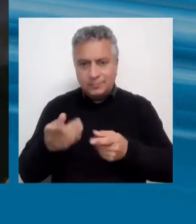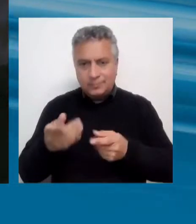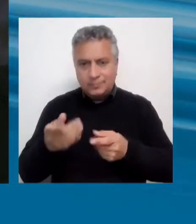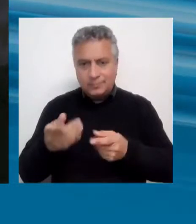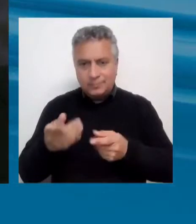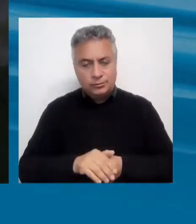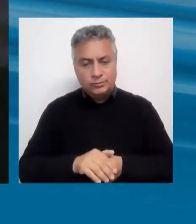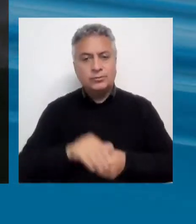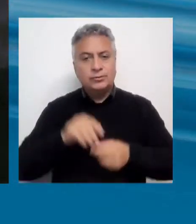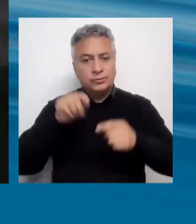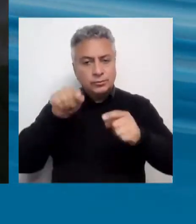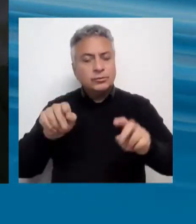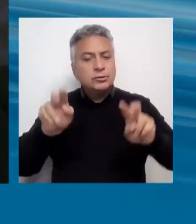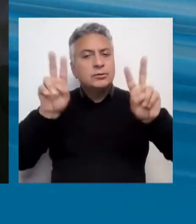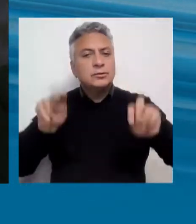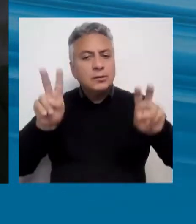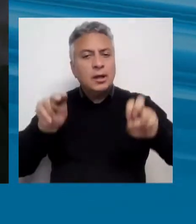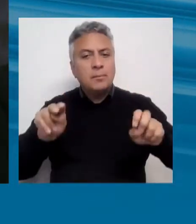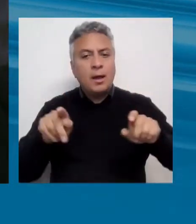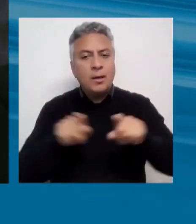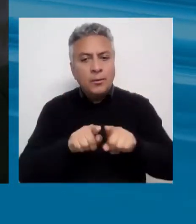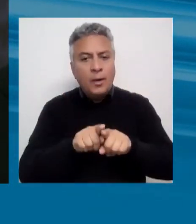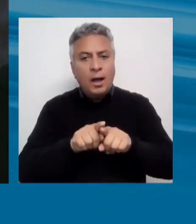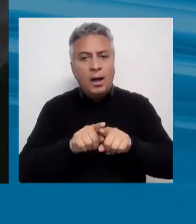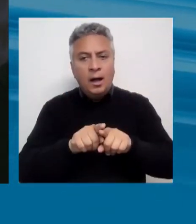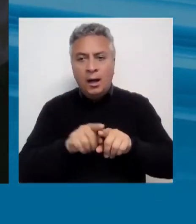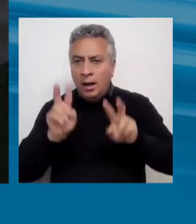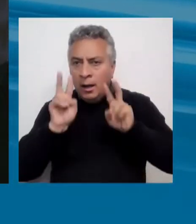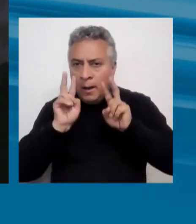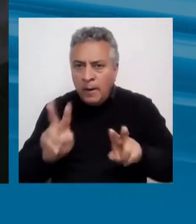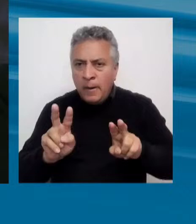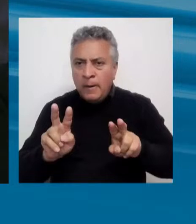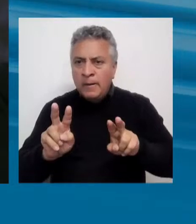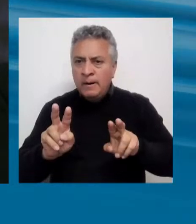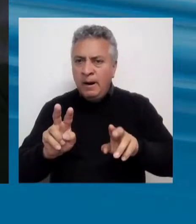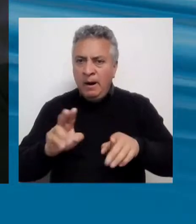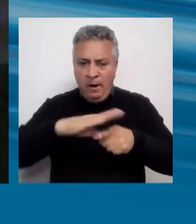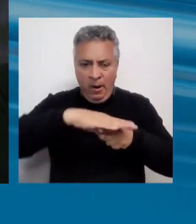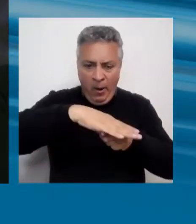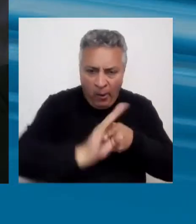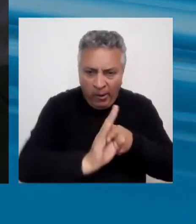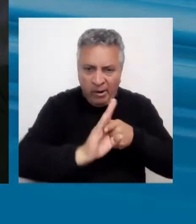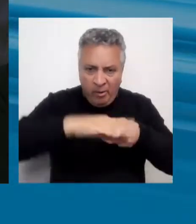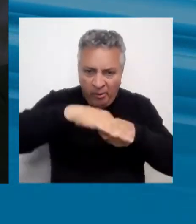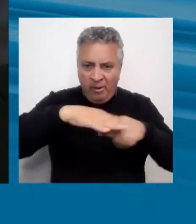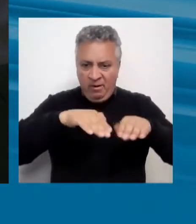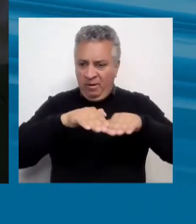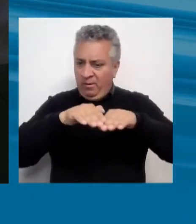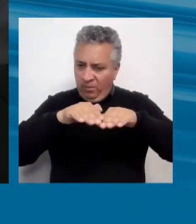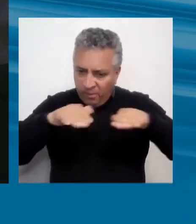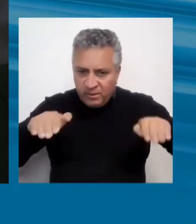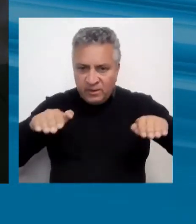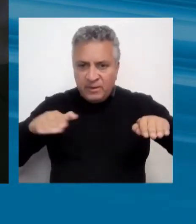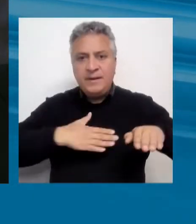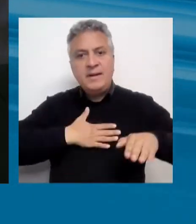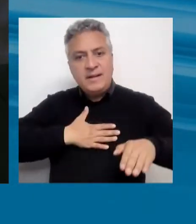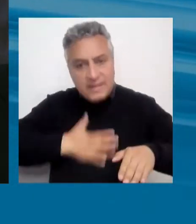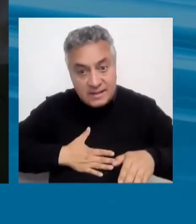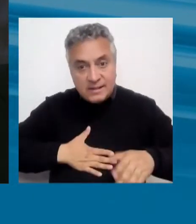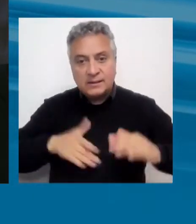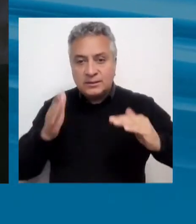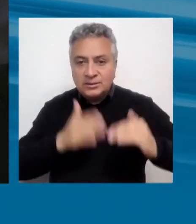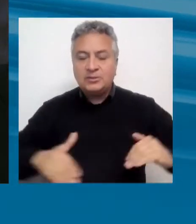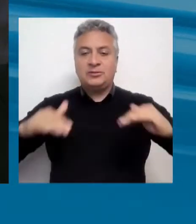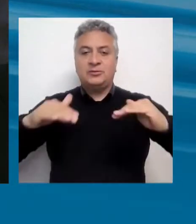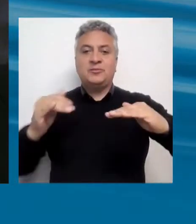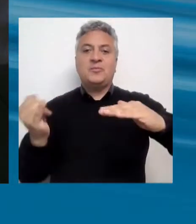to address inequality and foster inclusion. Also joining us is Lais